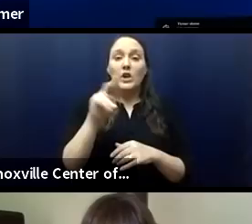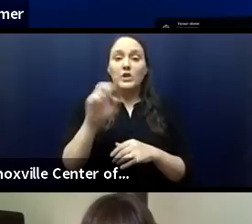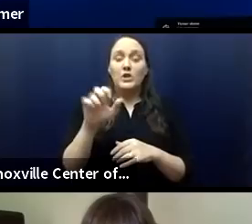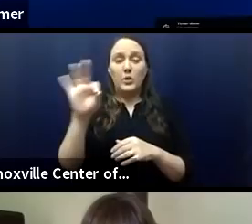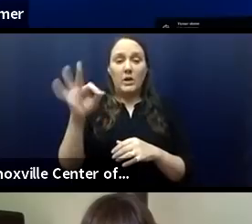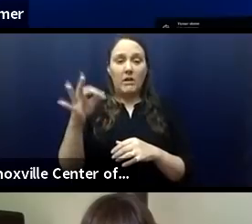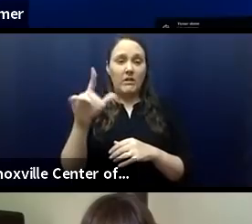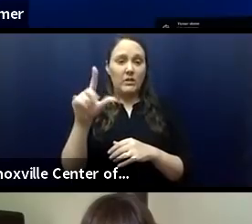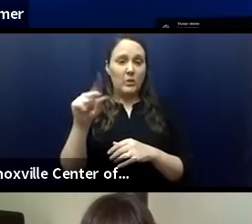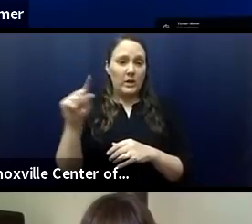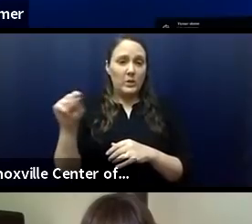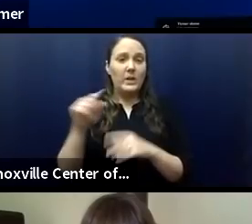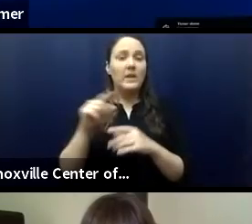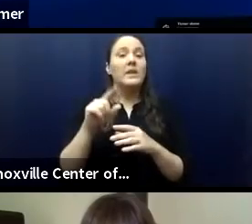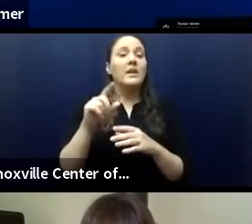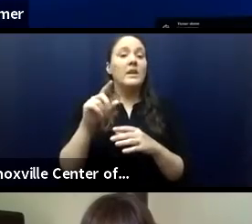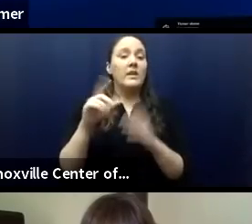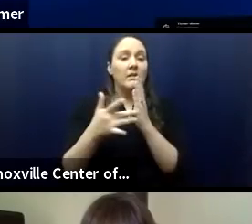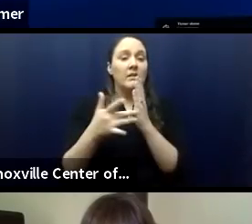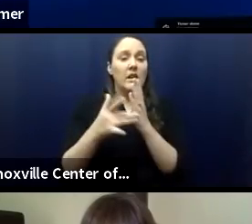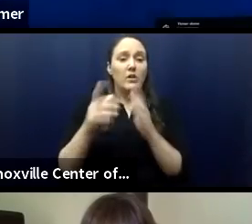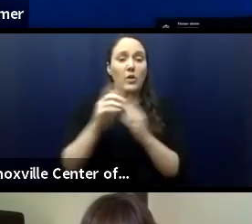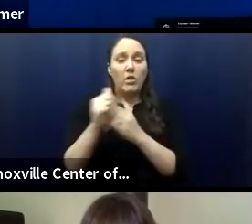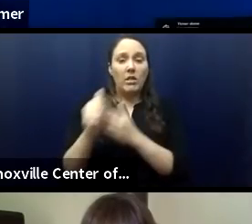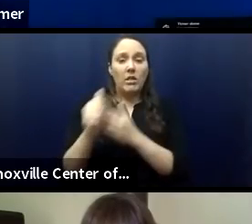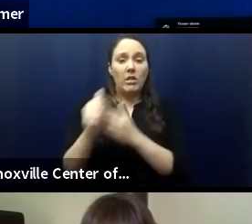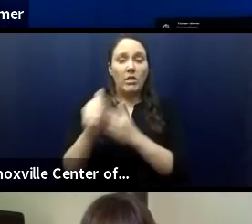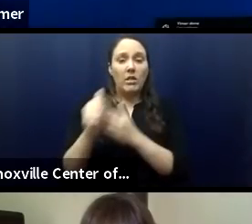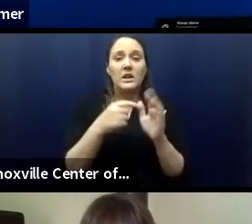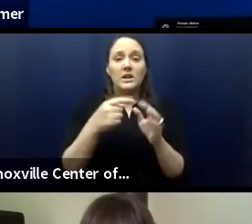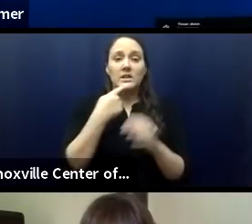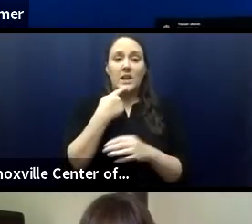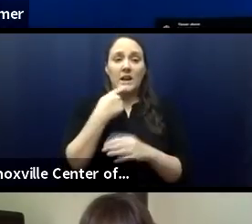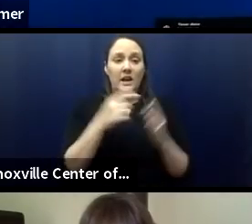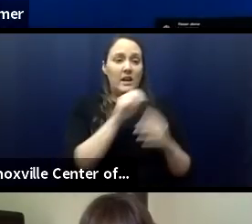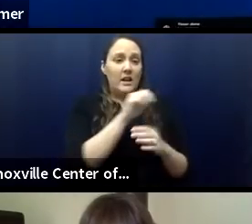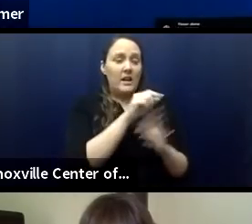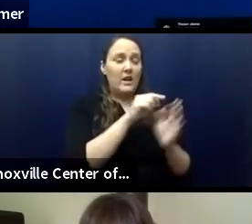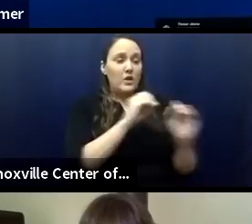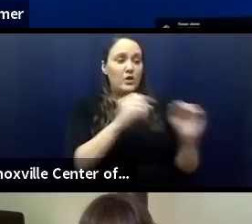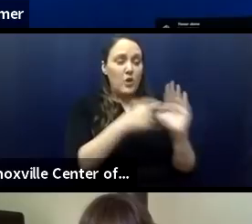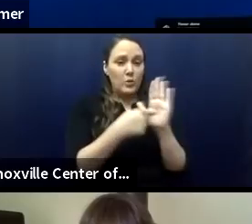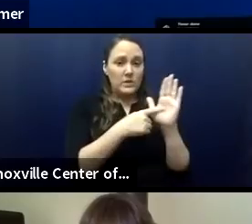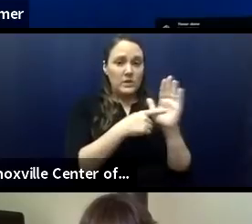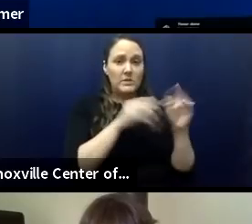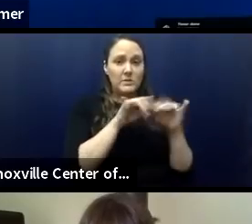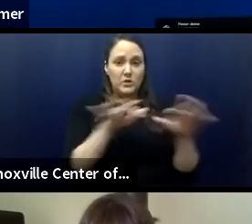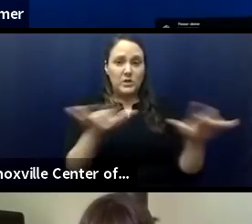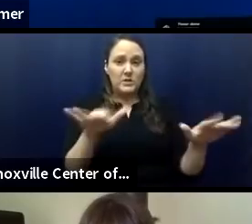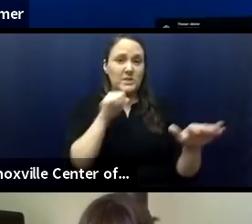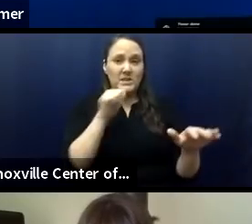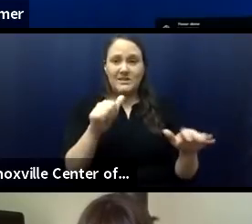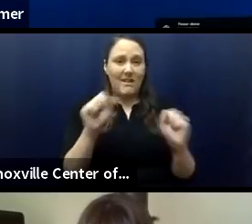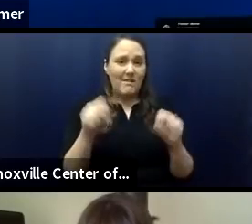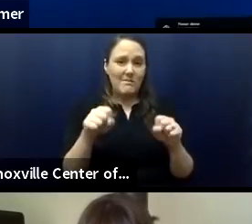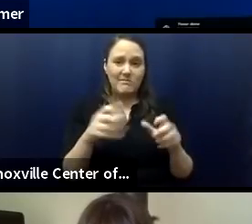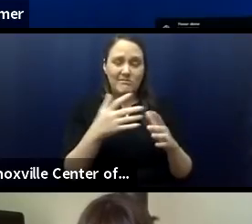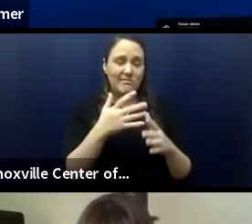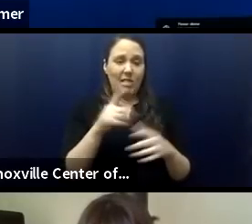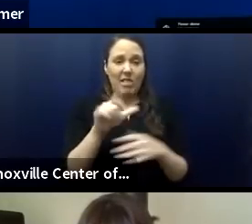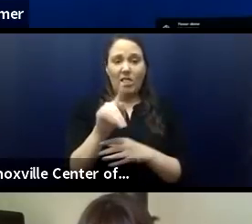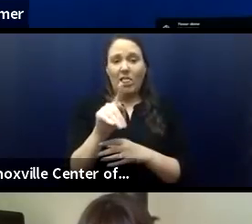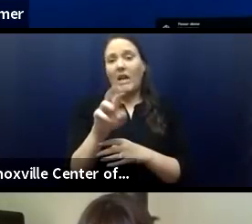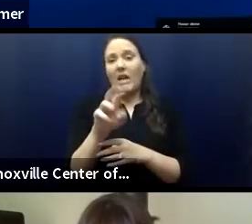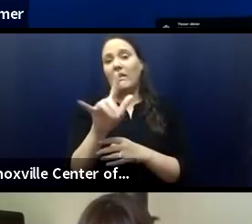on COVID-19 stated the actual rates of asymptomatic transmission is highly unlikely, and the vast majority of spread comes from symptomatic patients